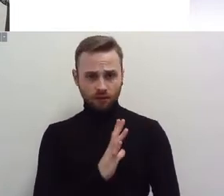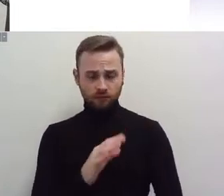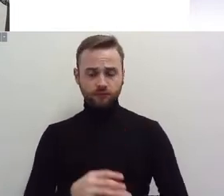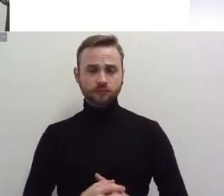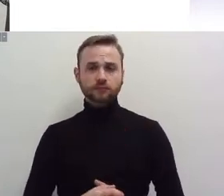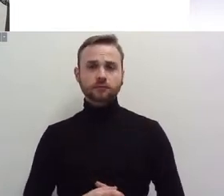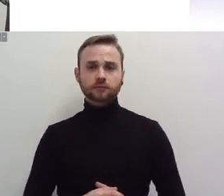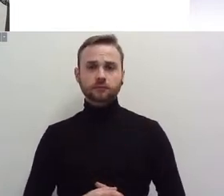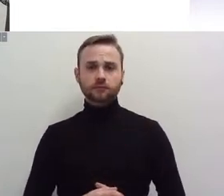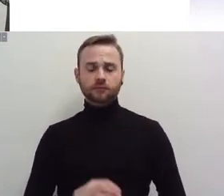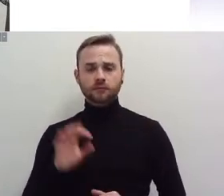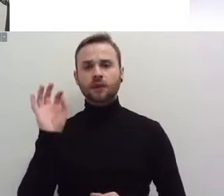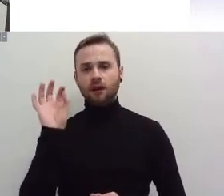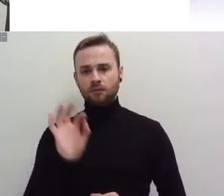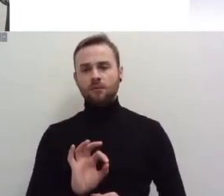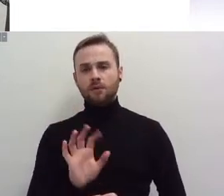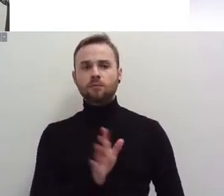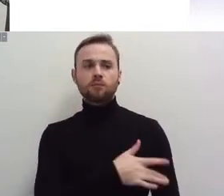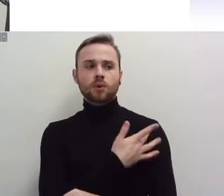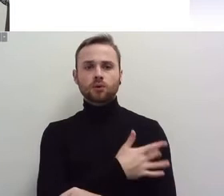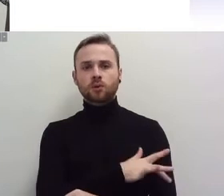because they have